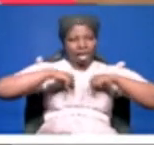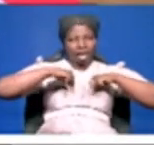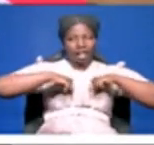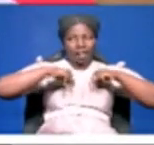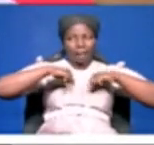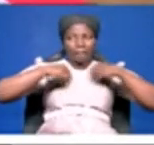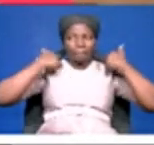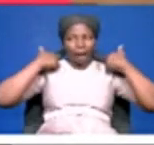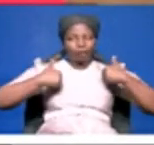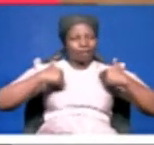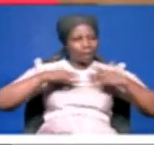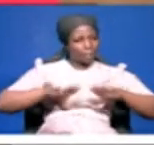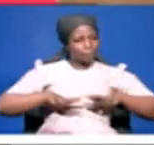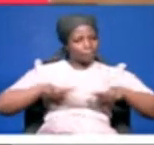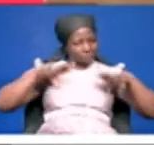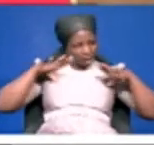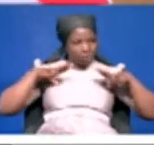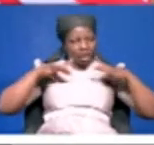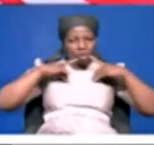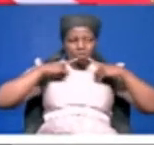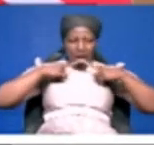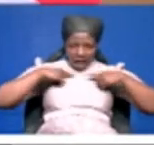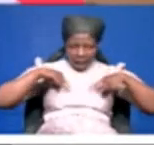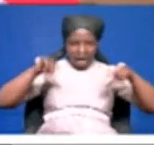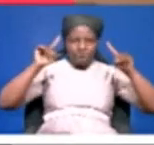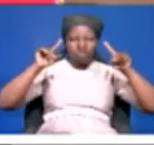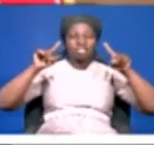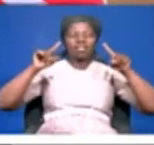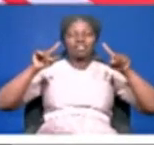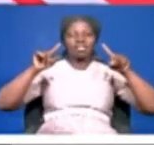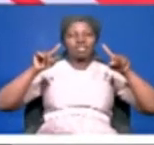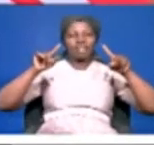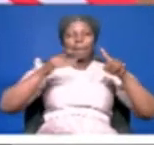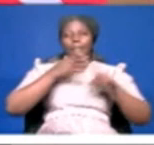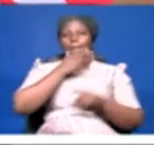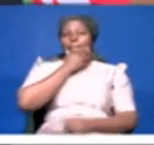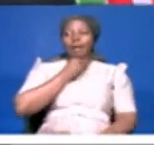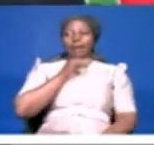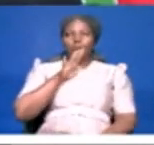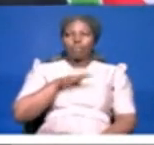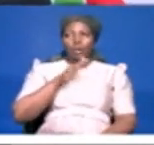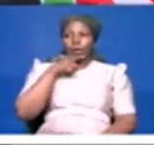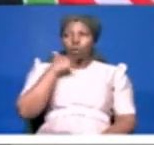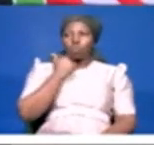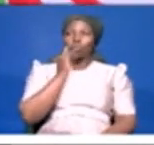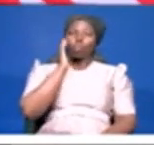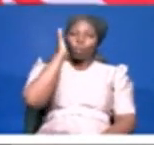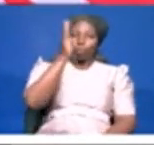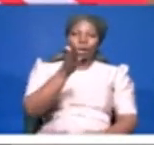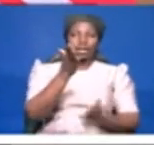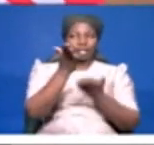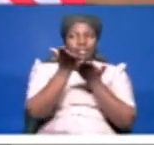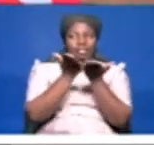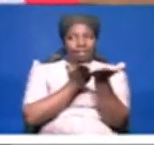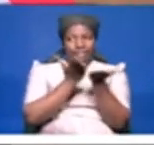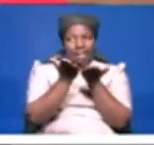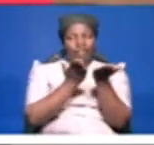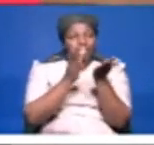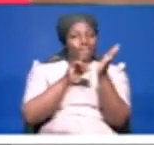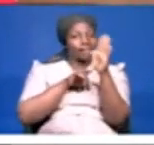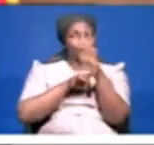I am proud to announce the men and women who will serve in the